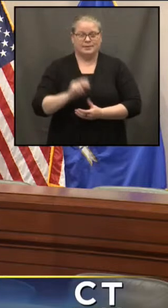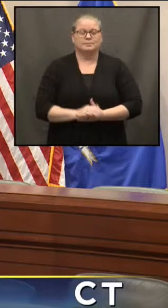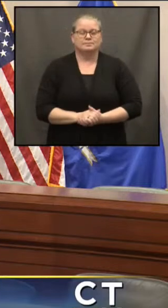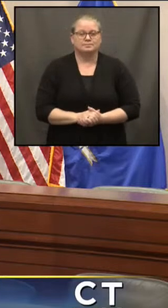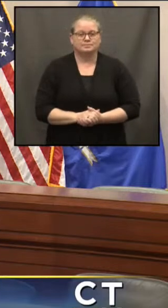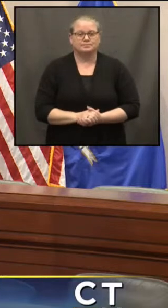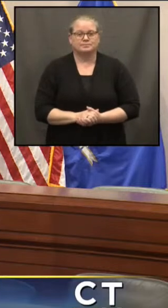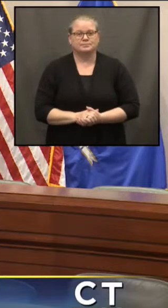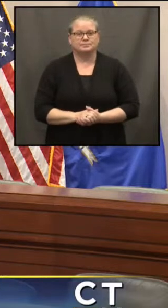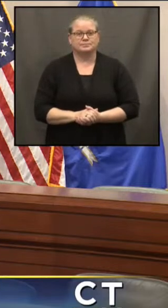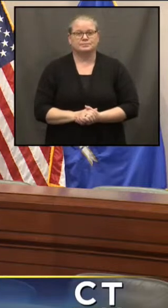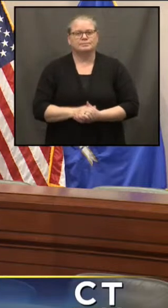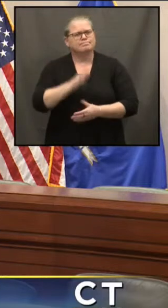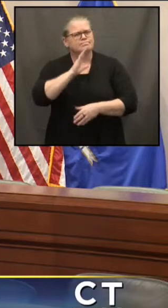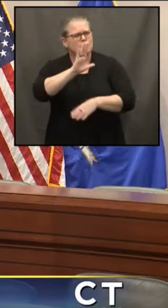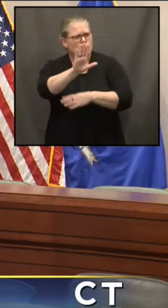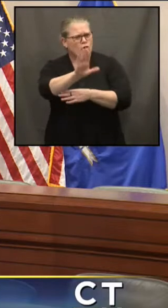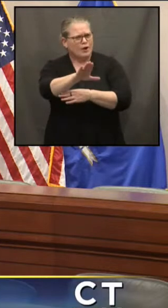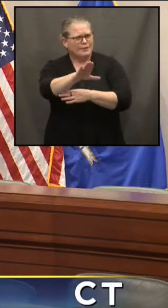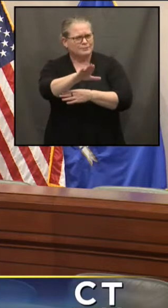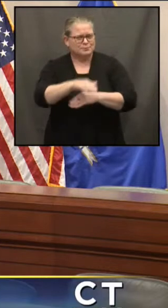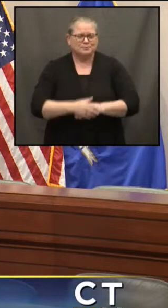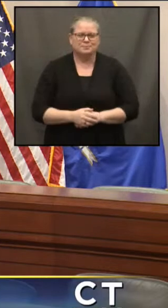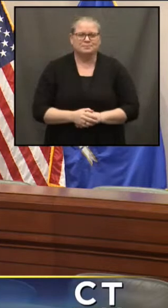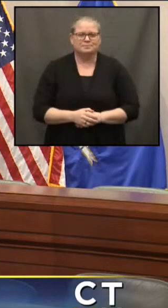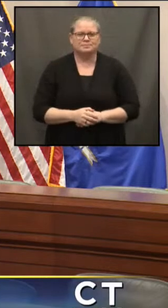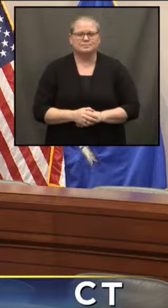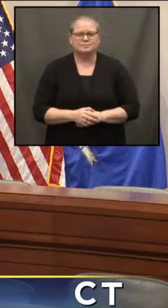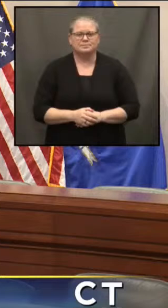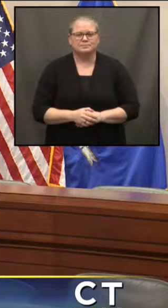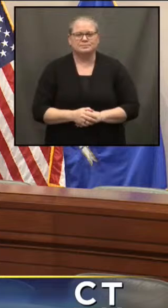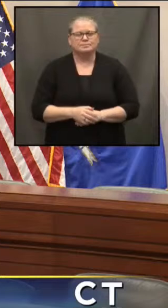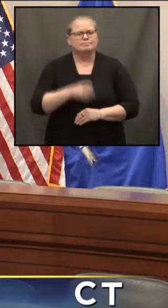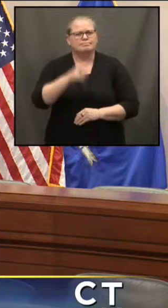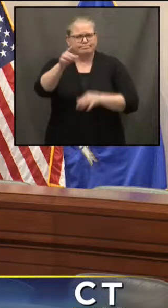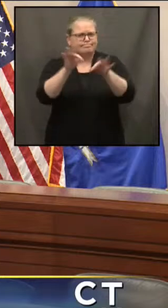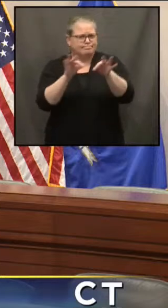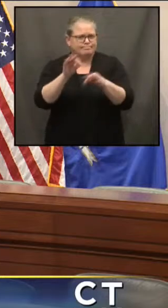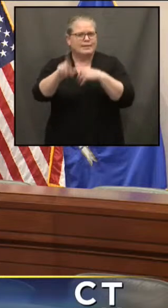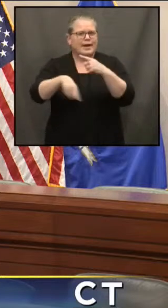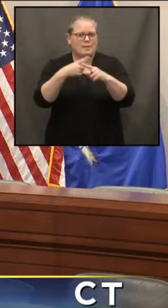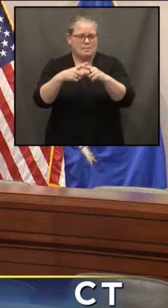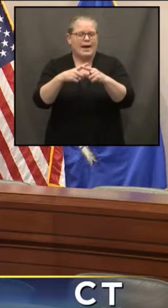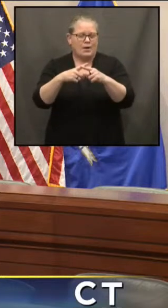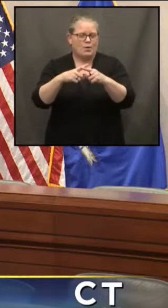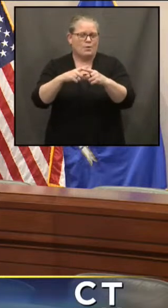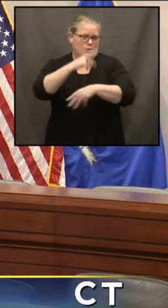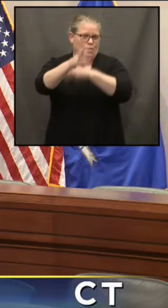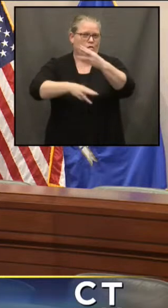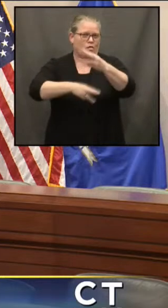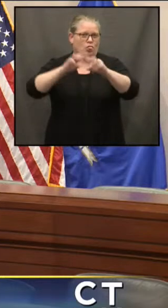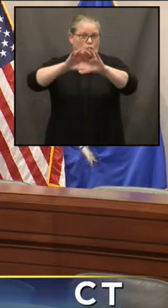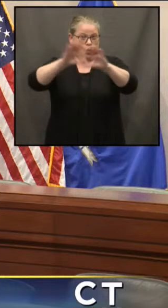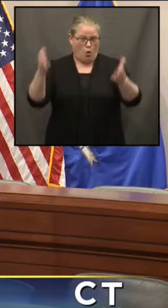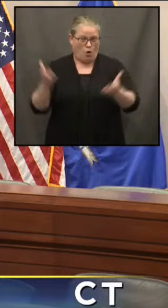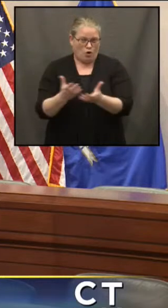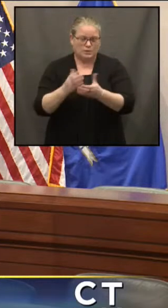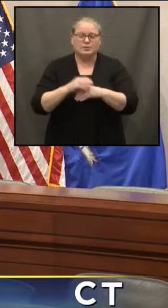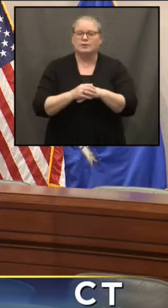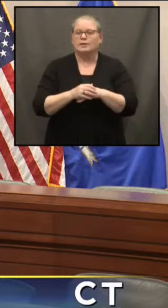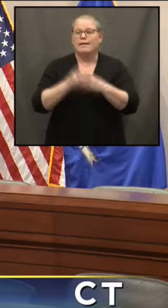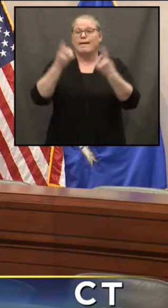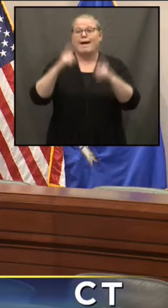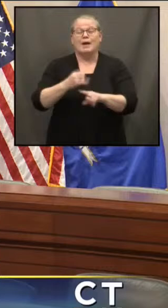Good afternoon. You actually mentioned what was going on around the world, and in Israel, they actually do, to go to certain